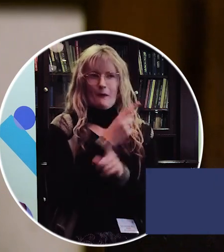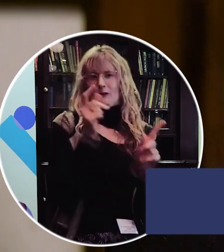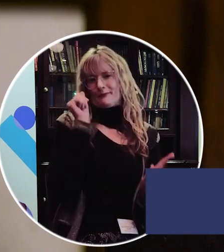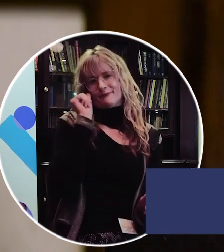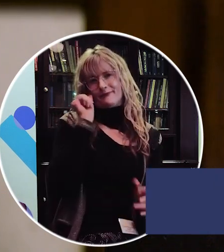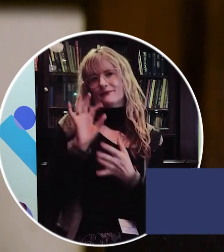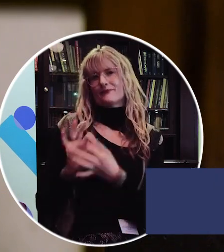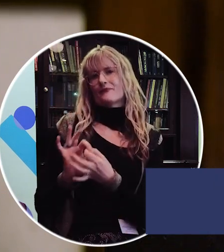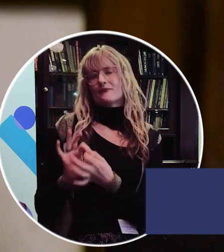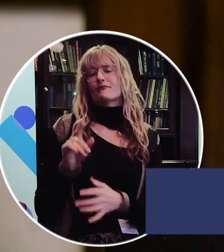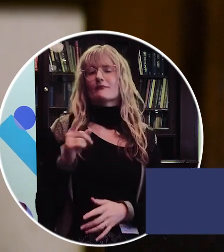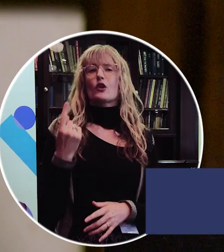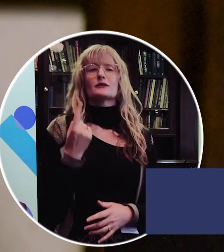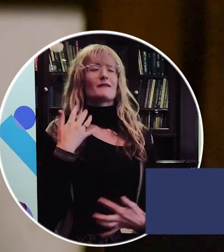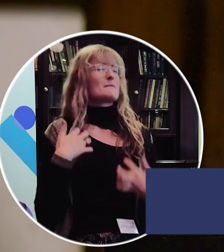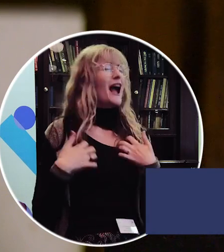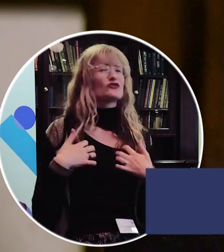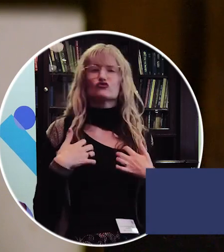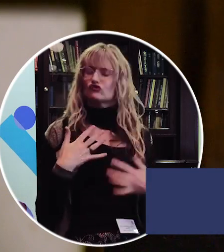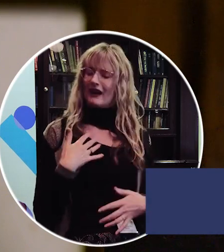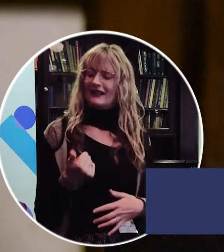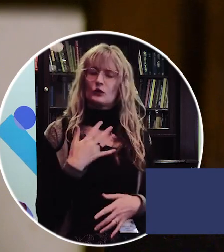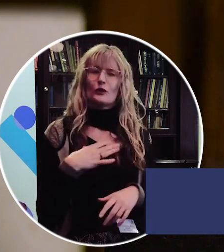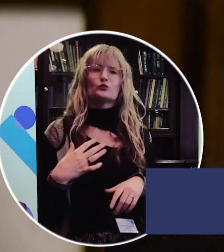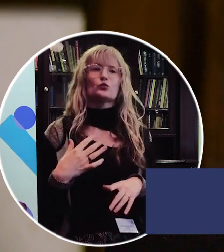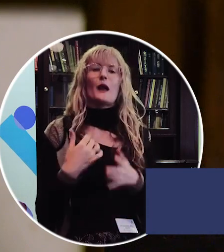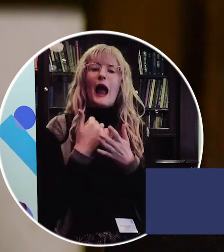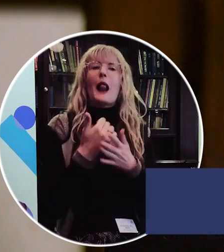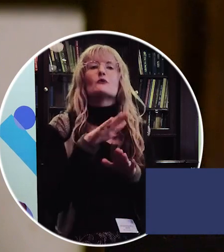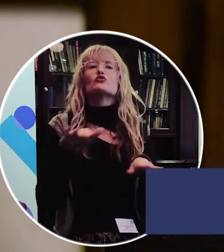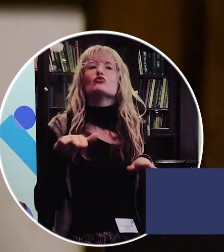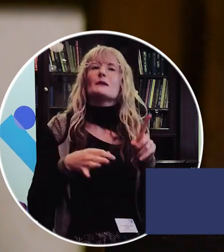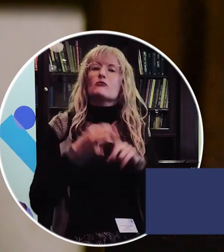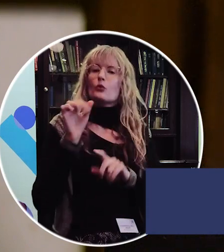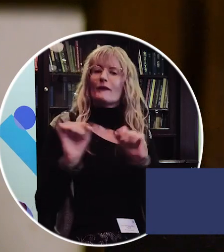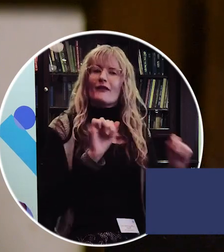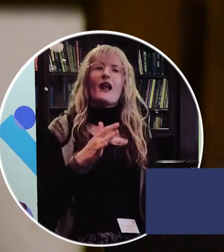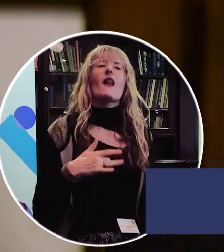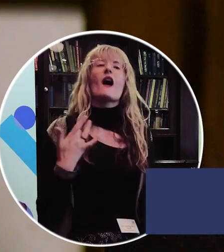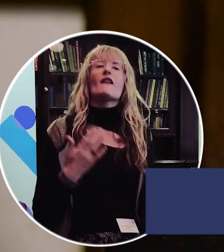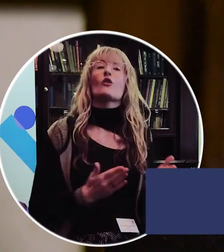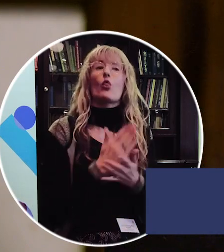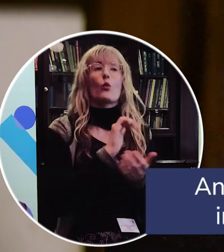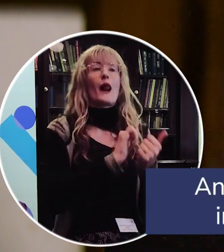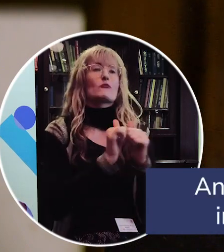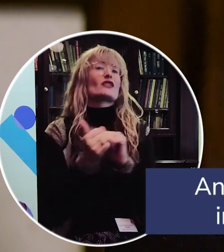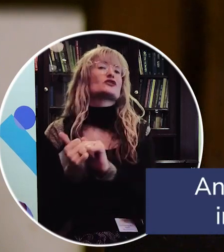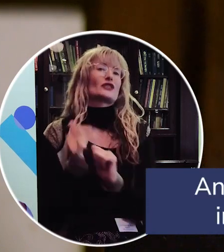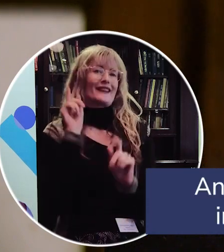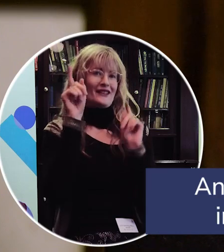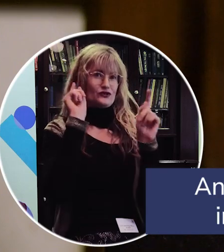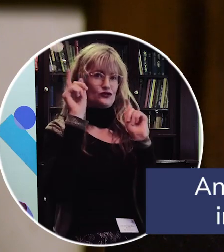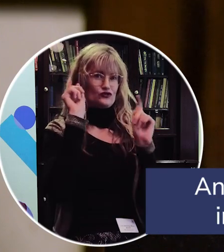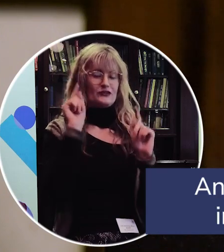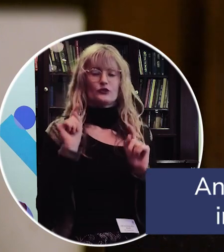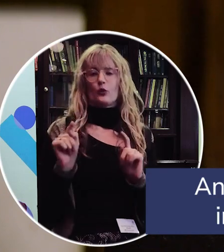making a difference for children and doing that through a collaborative, innovative approach. And she's going to talk